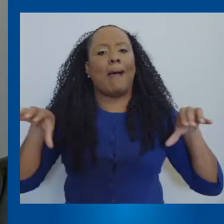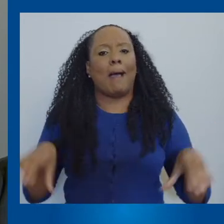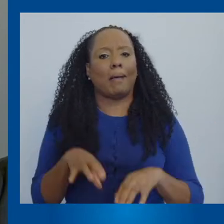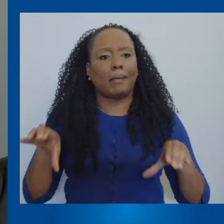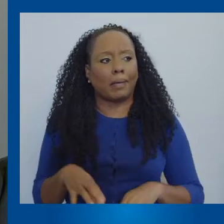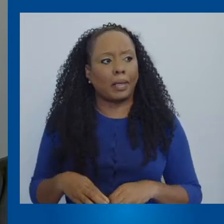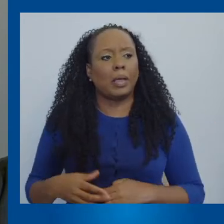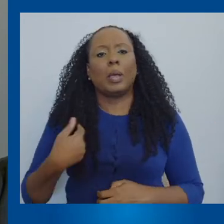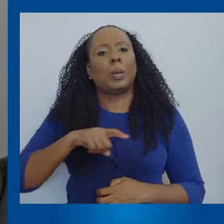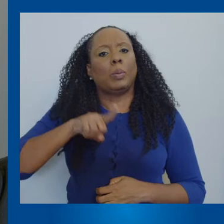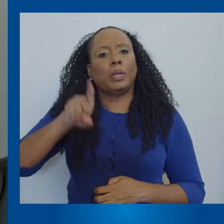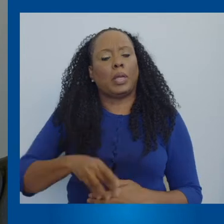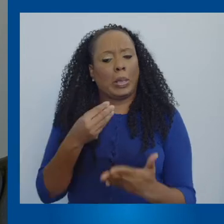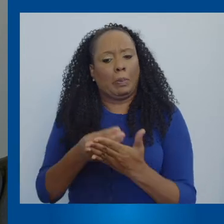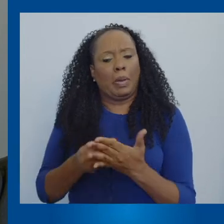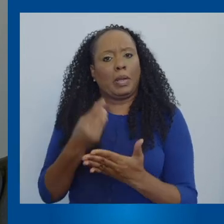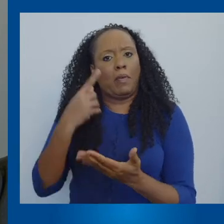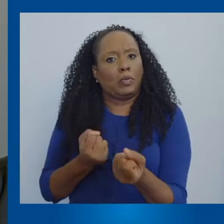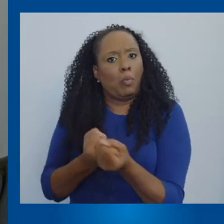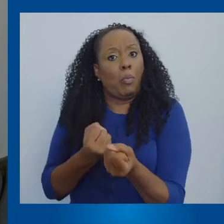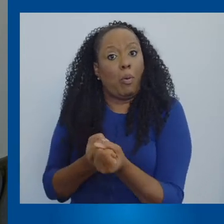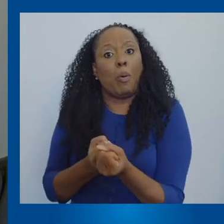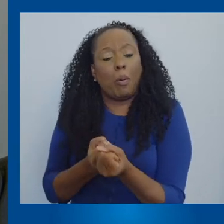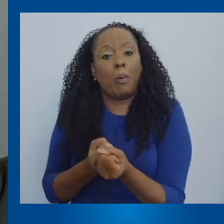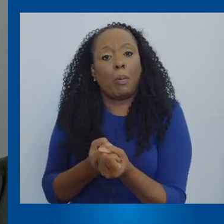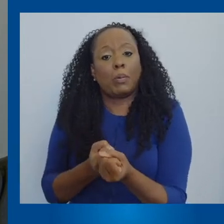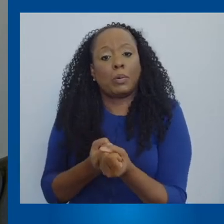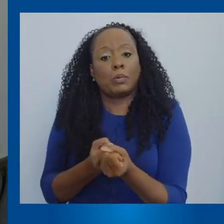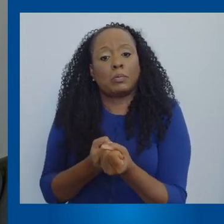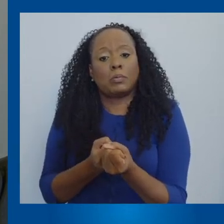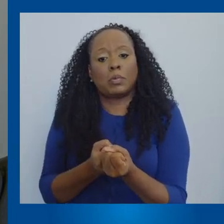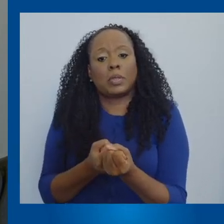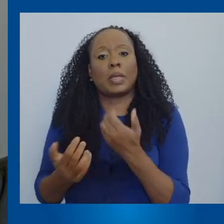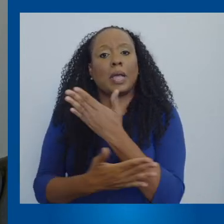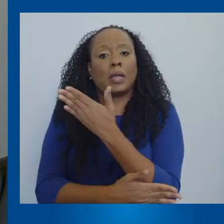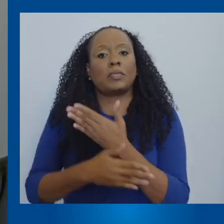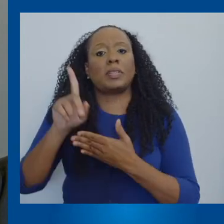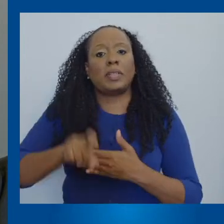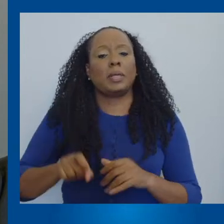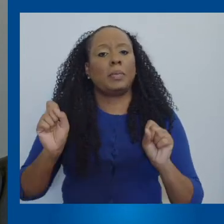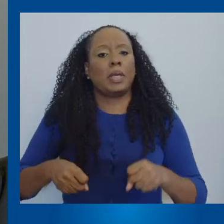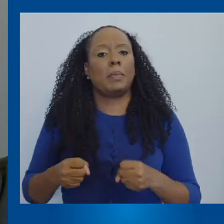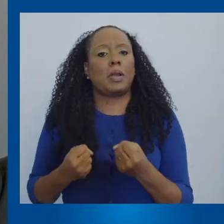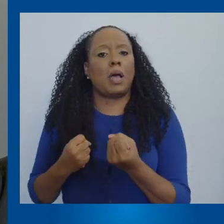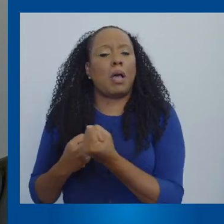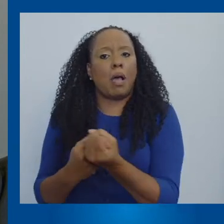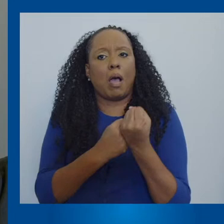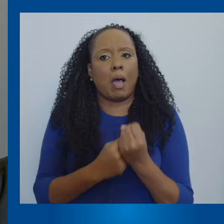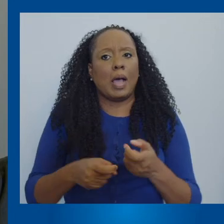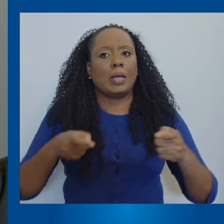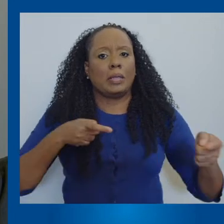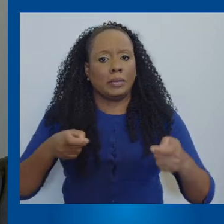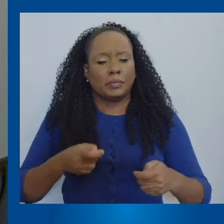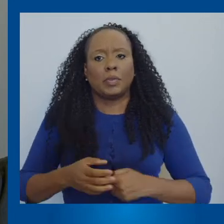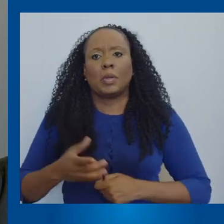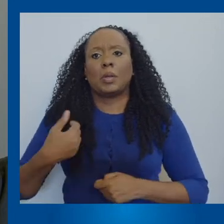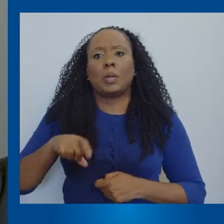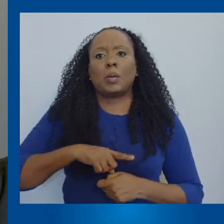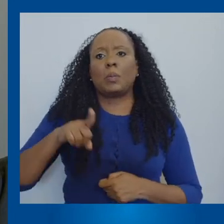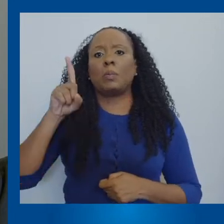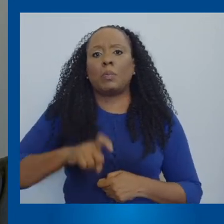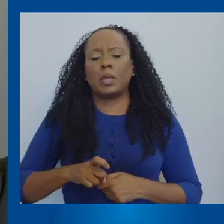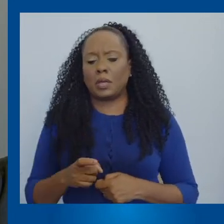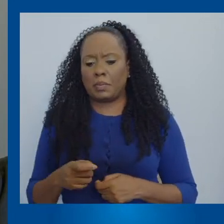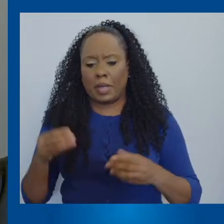for financing that allows countries to be able to tackle it, unless we tackle the absence of fiscal space, the absence of